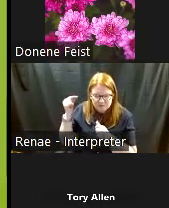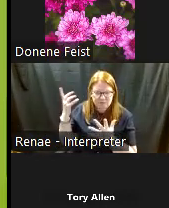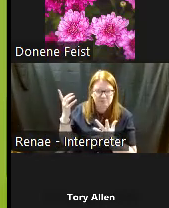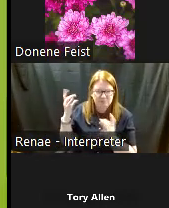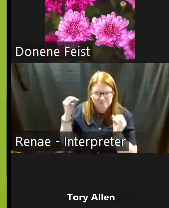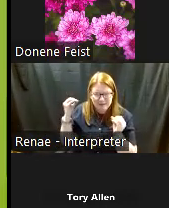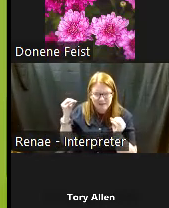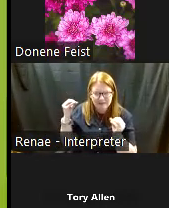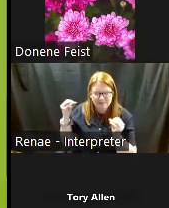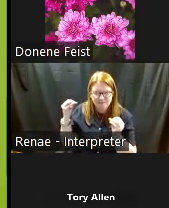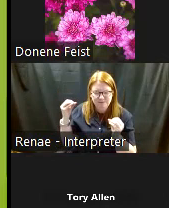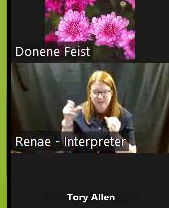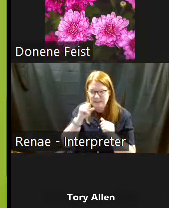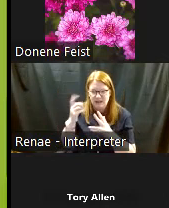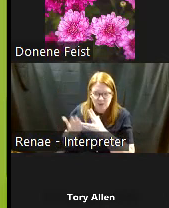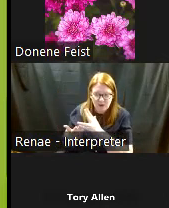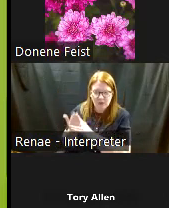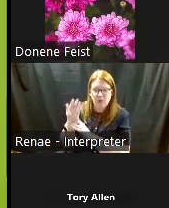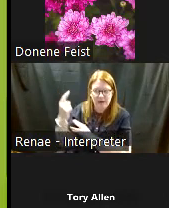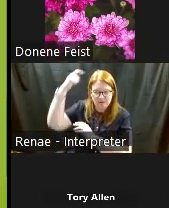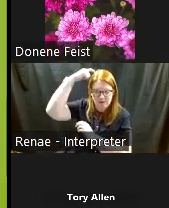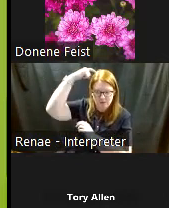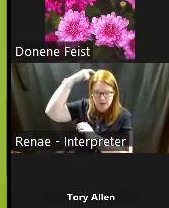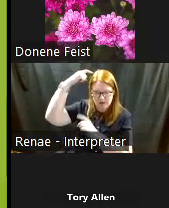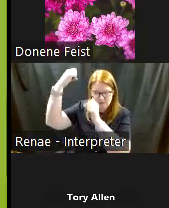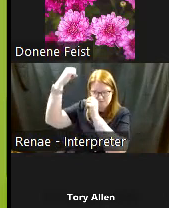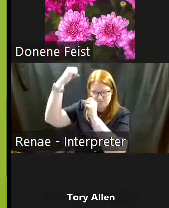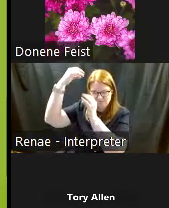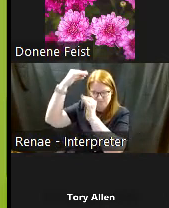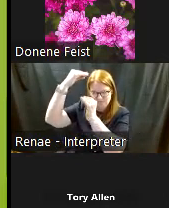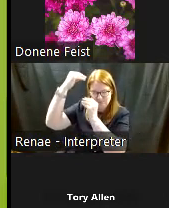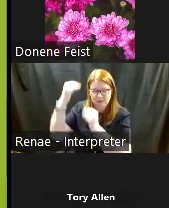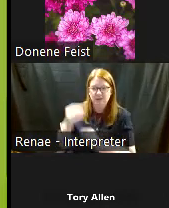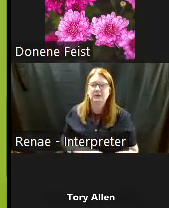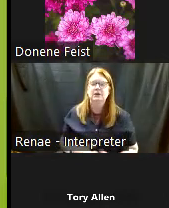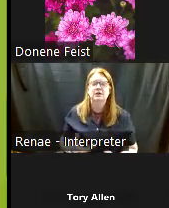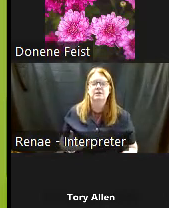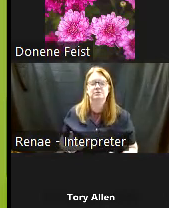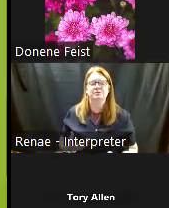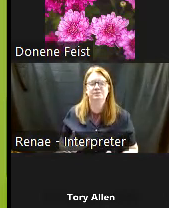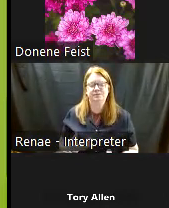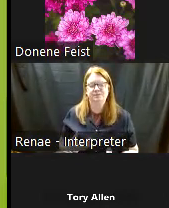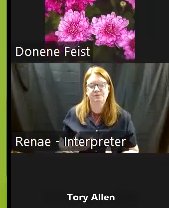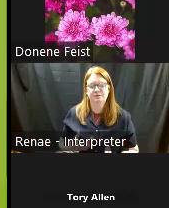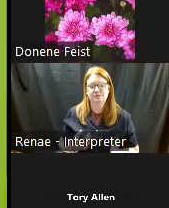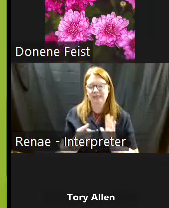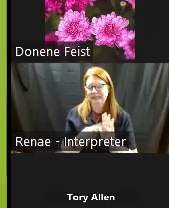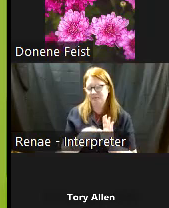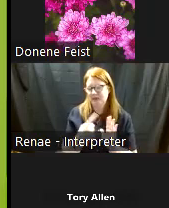sound's not getting carried through up and into the brain. So I kind of think about this, or sometimes I explain it to parents